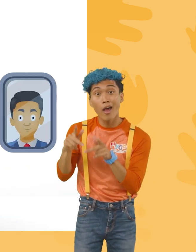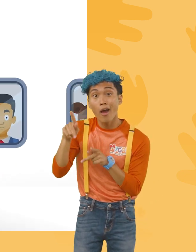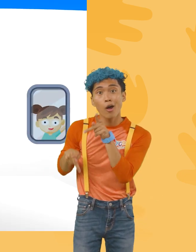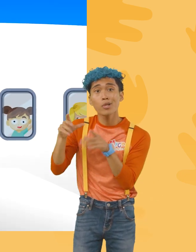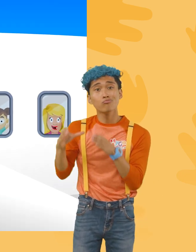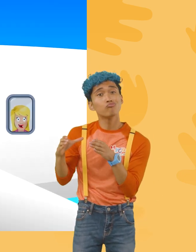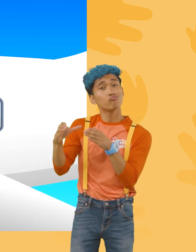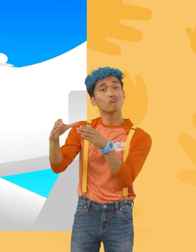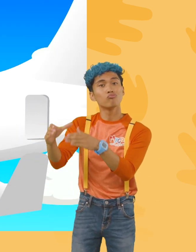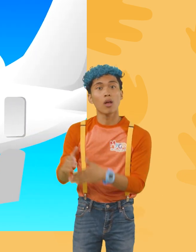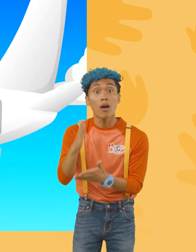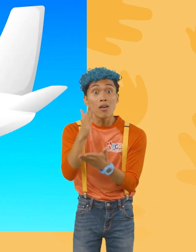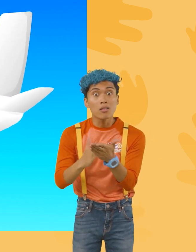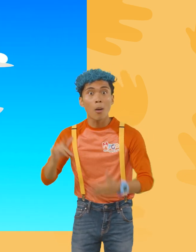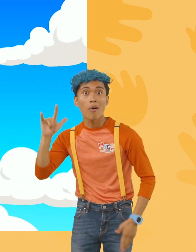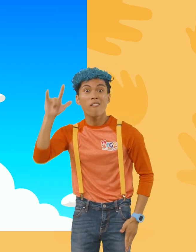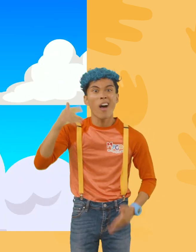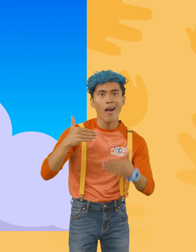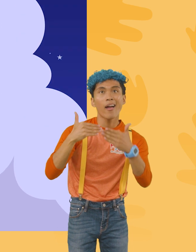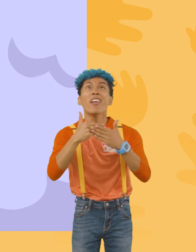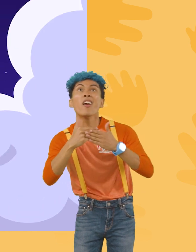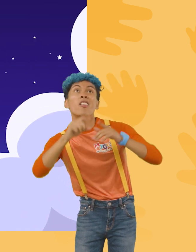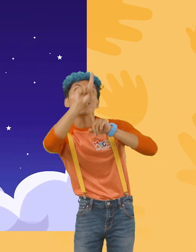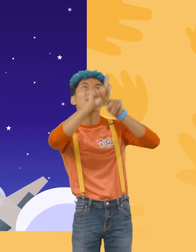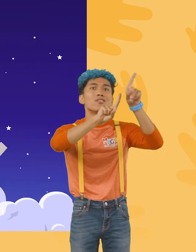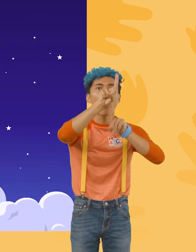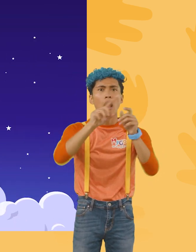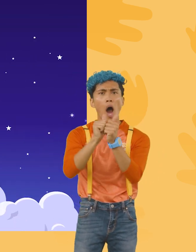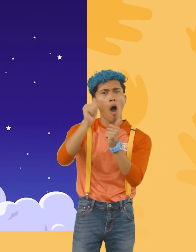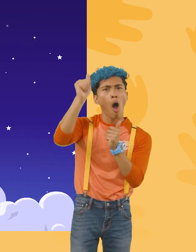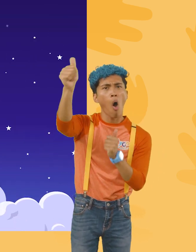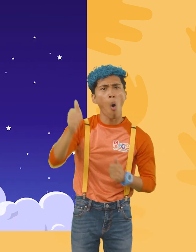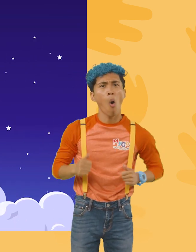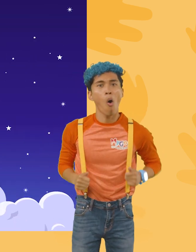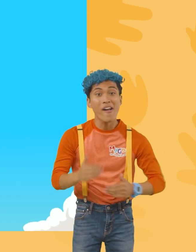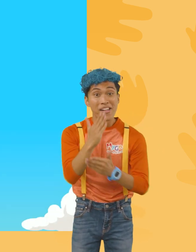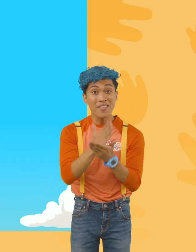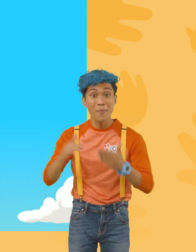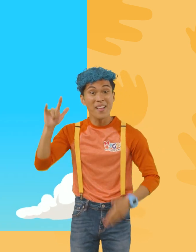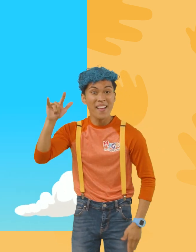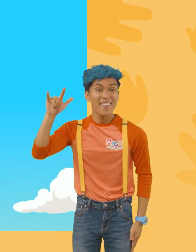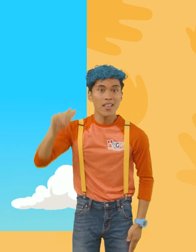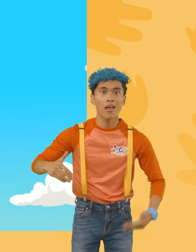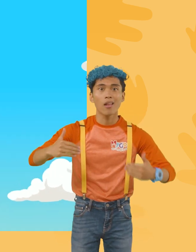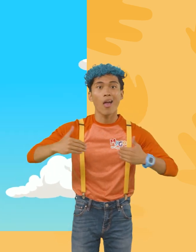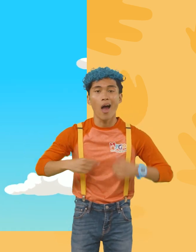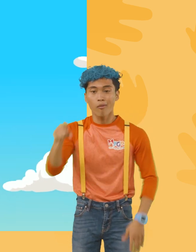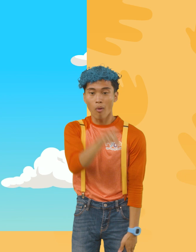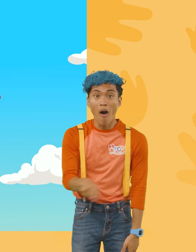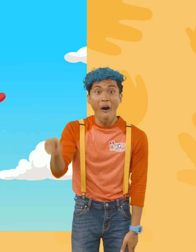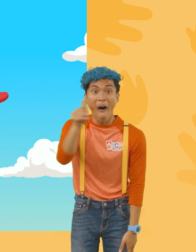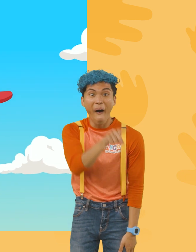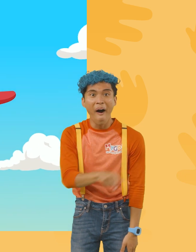airplanes transport people, some fly near to the stars. That's far! Some airplanes